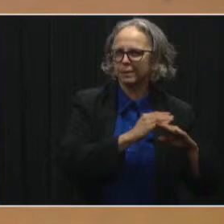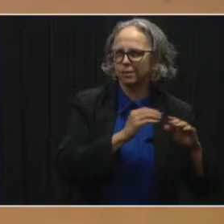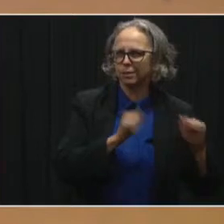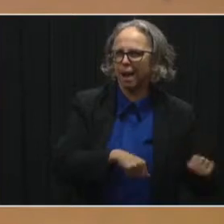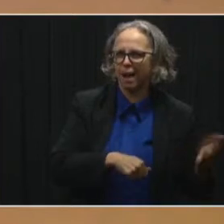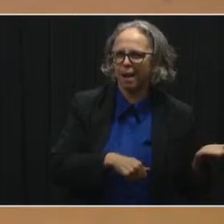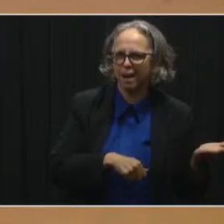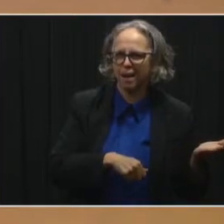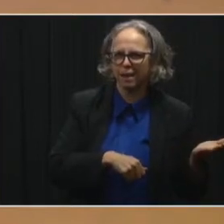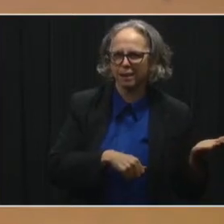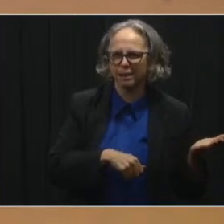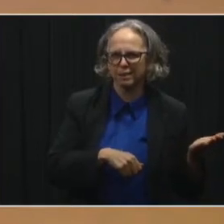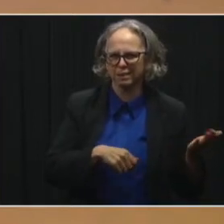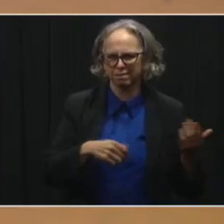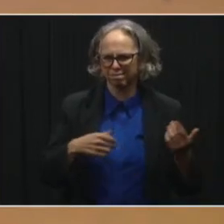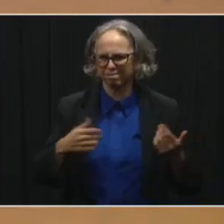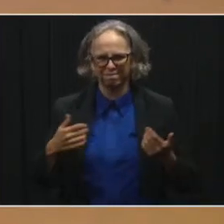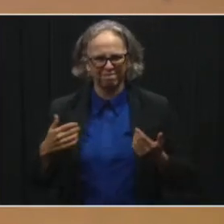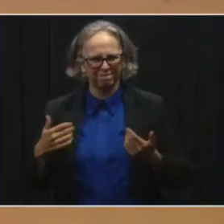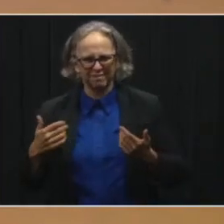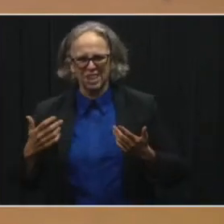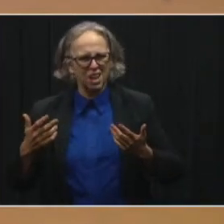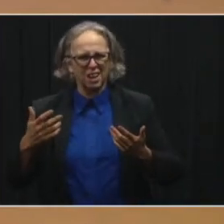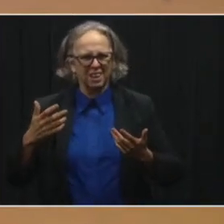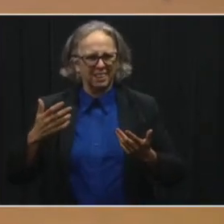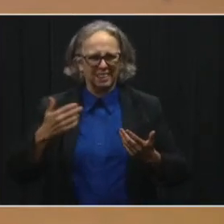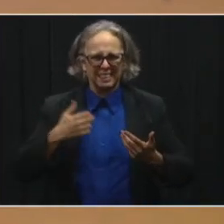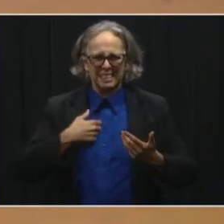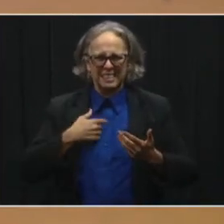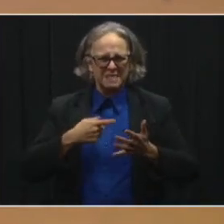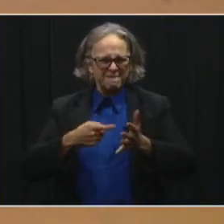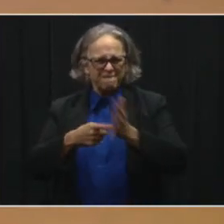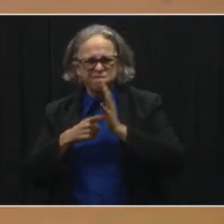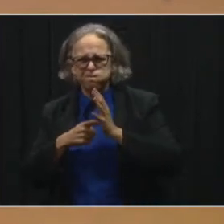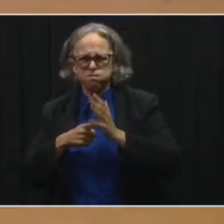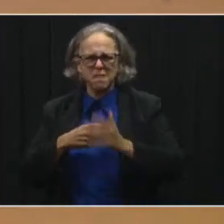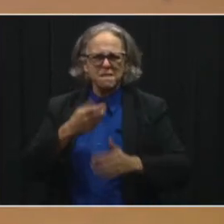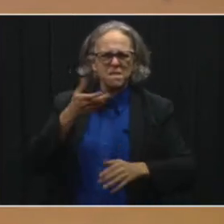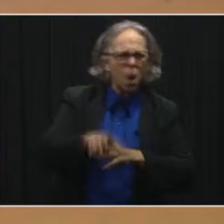the resources to implement that without our wonderful nursing staff.